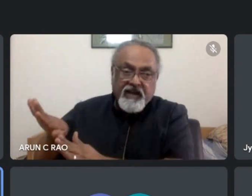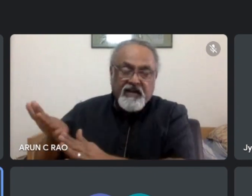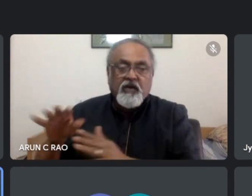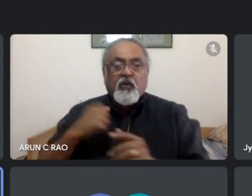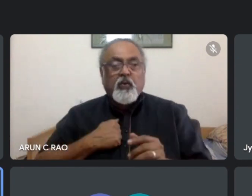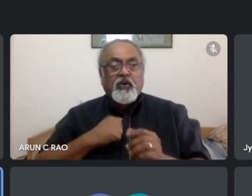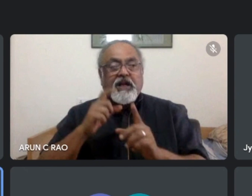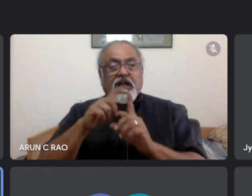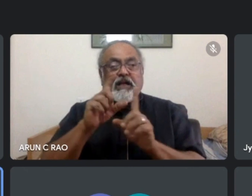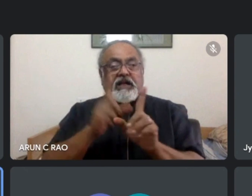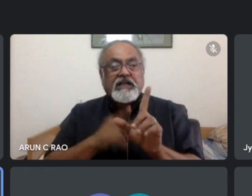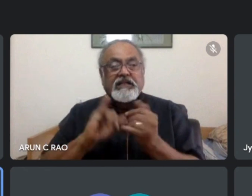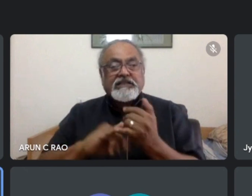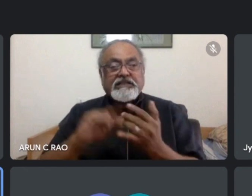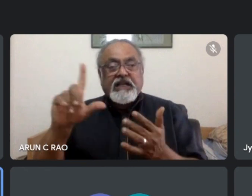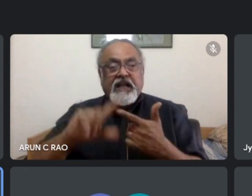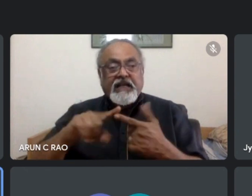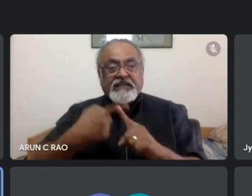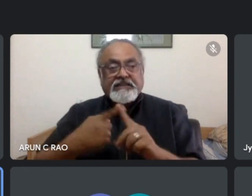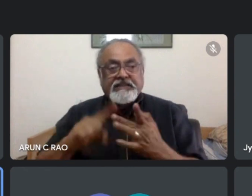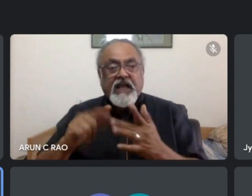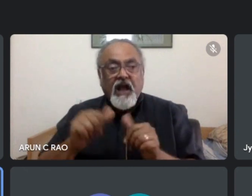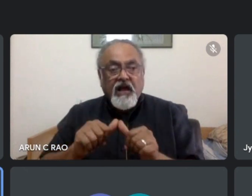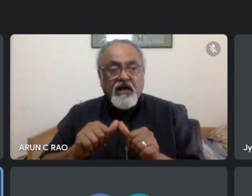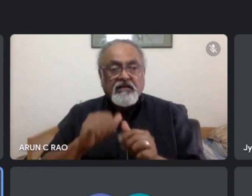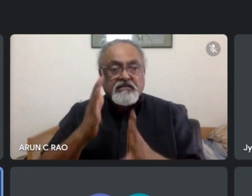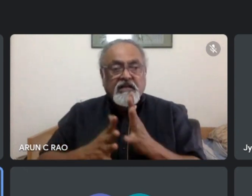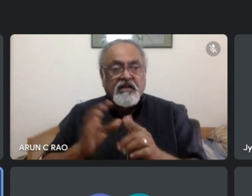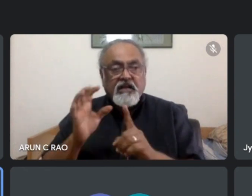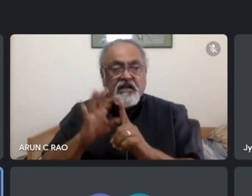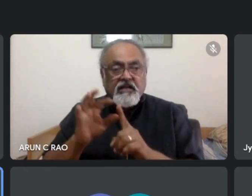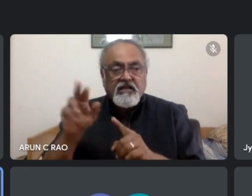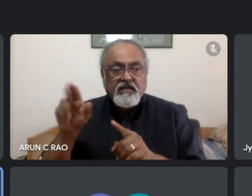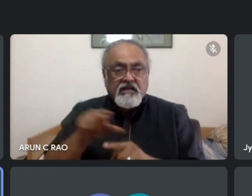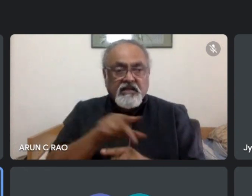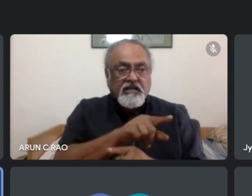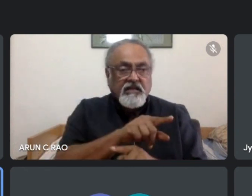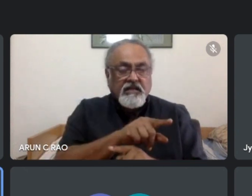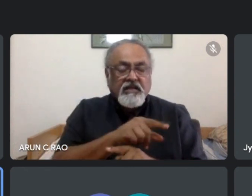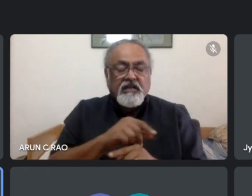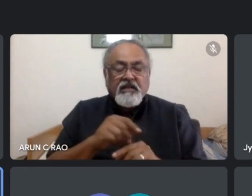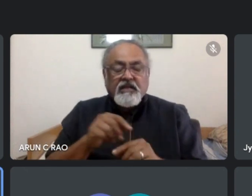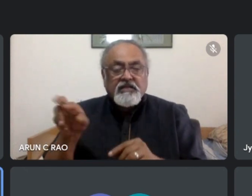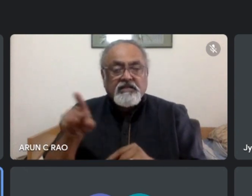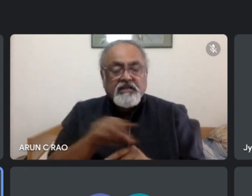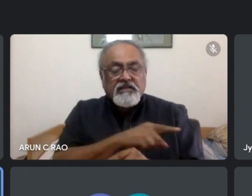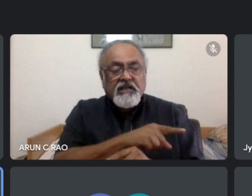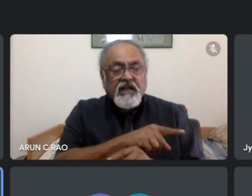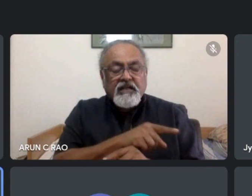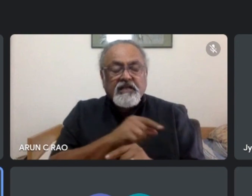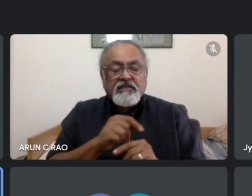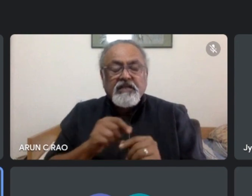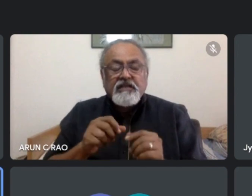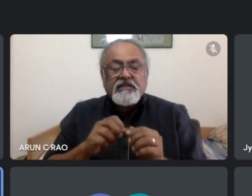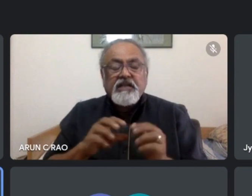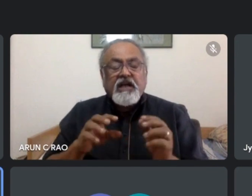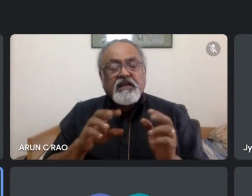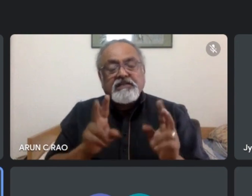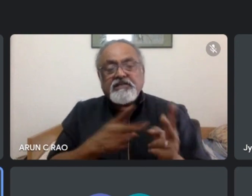led to um, people going down these rabbit holes, metaphorical rabbit holes